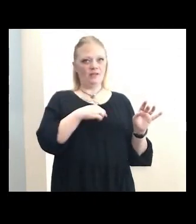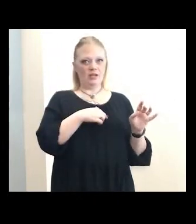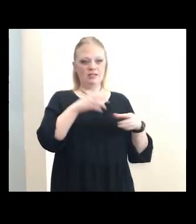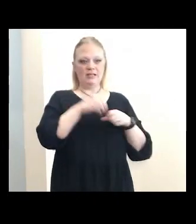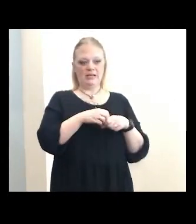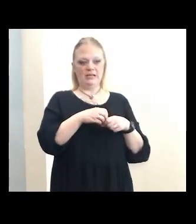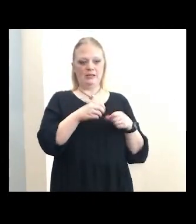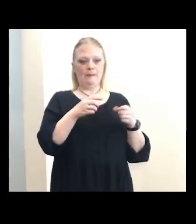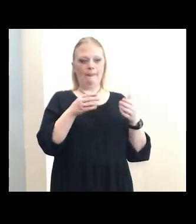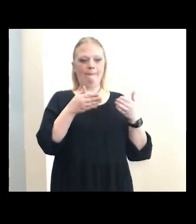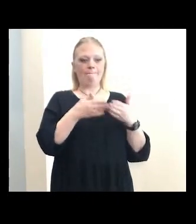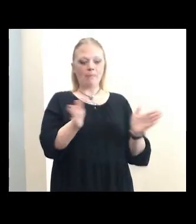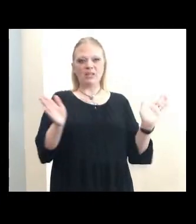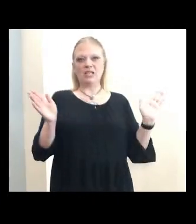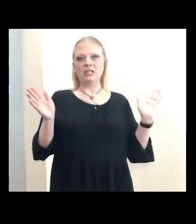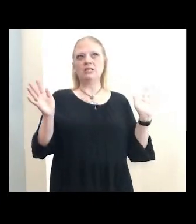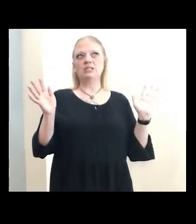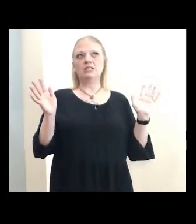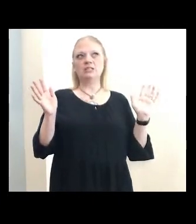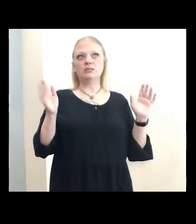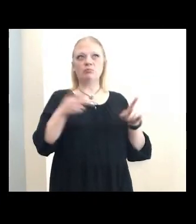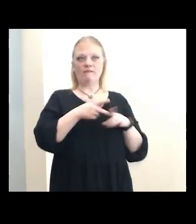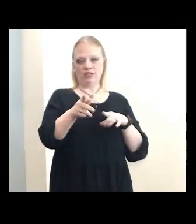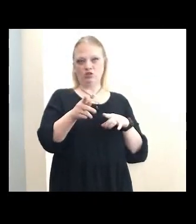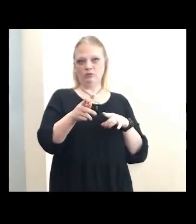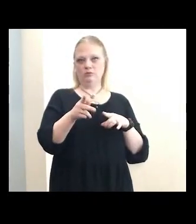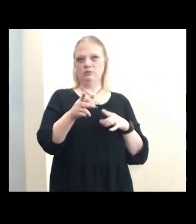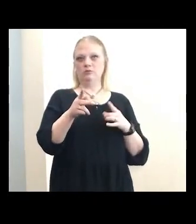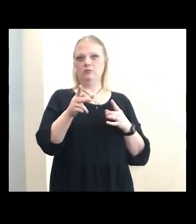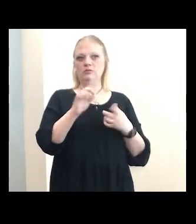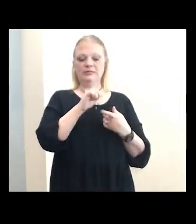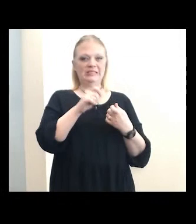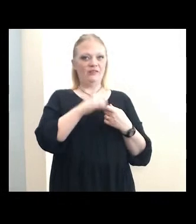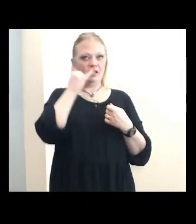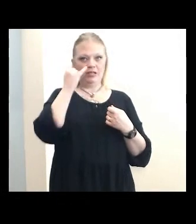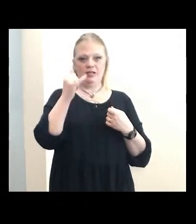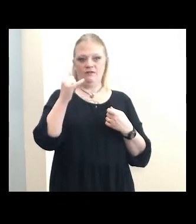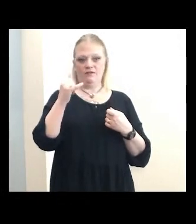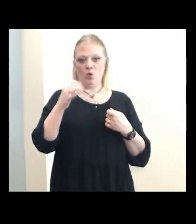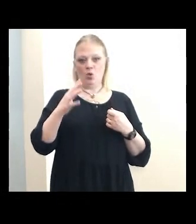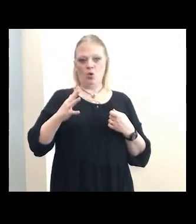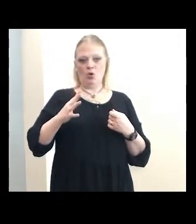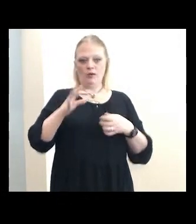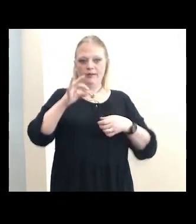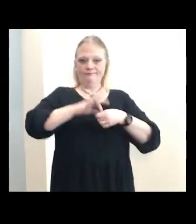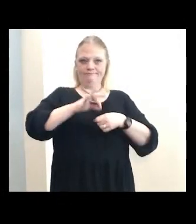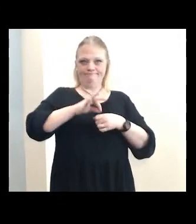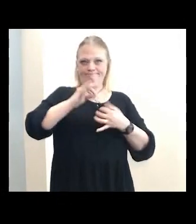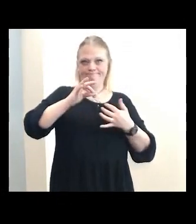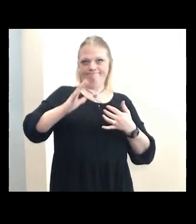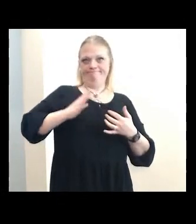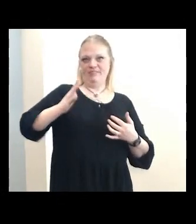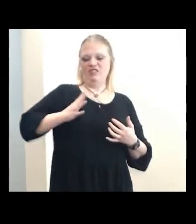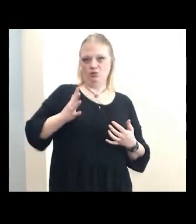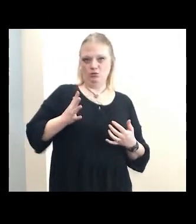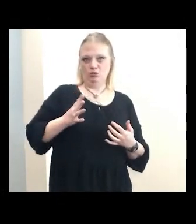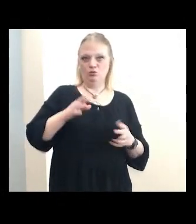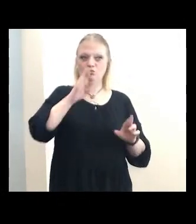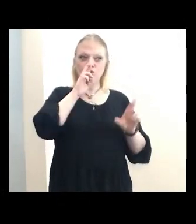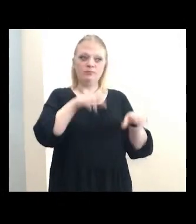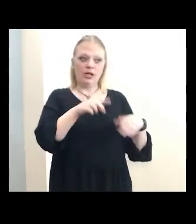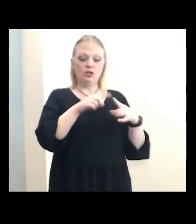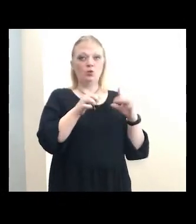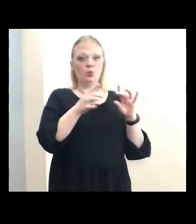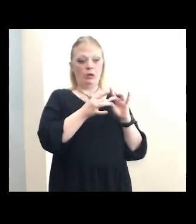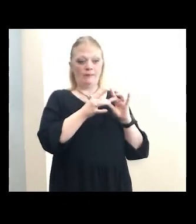these public-facing professions, especially if you're an elected official, do respond to the comments,